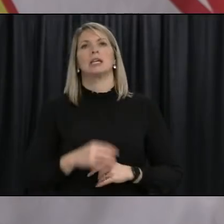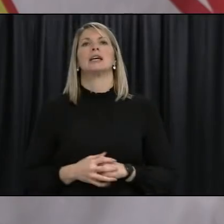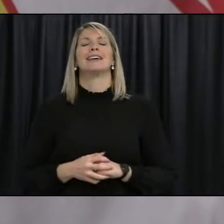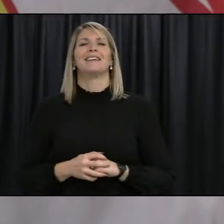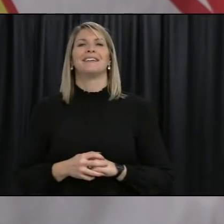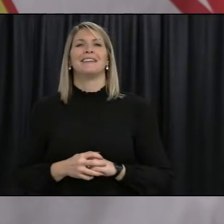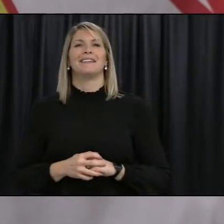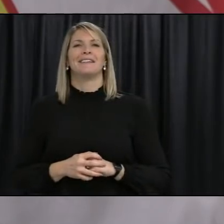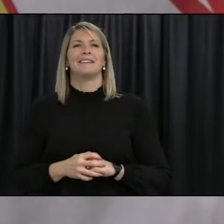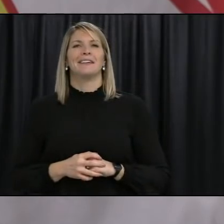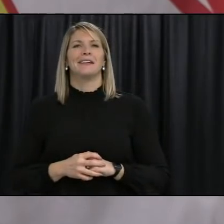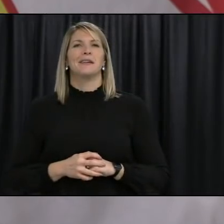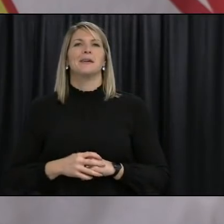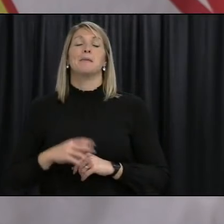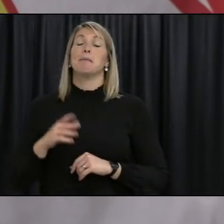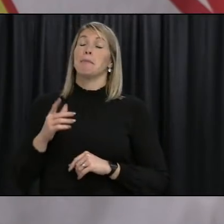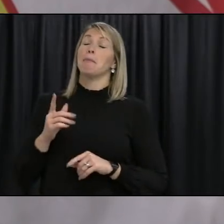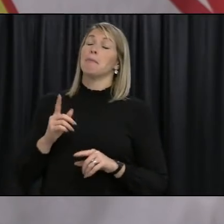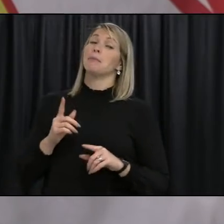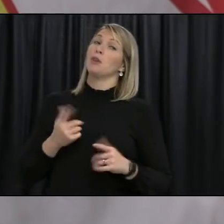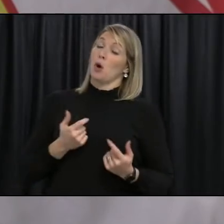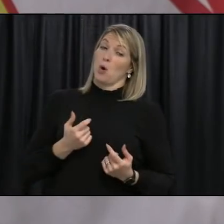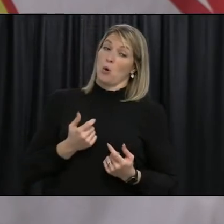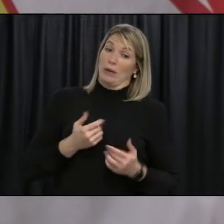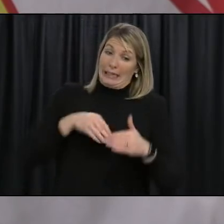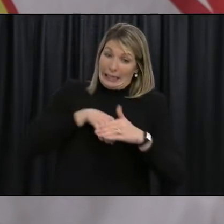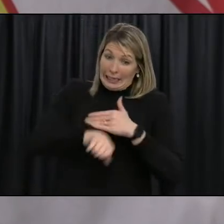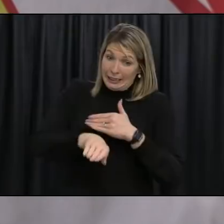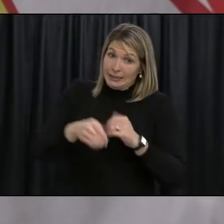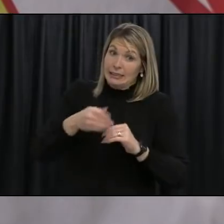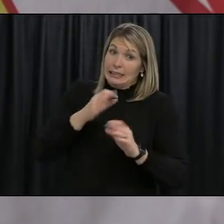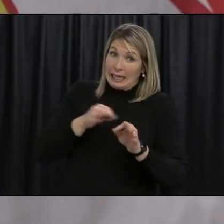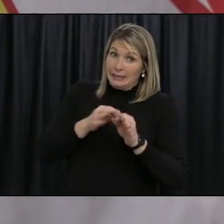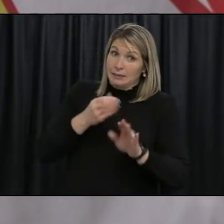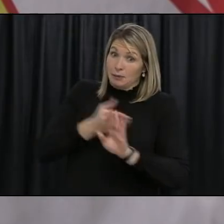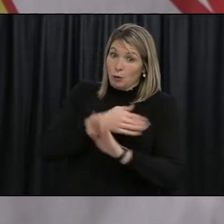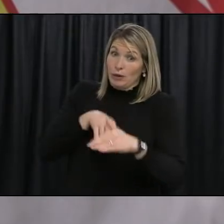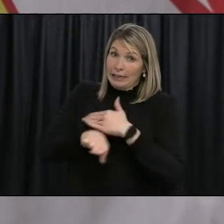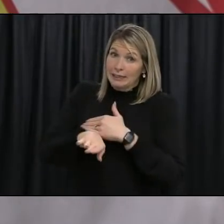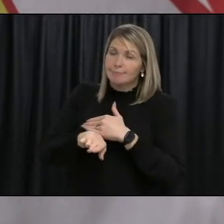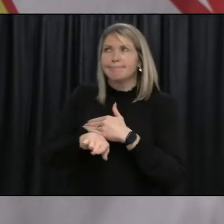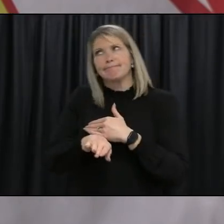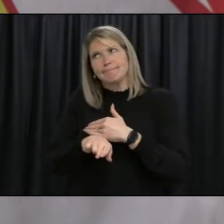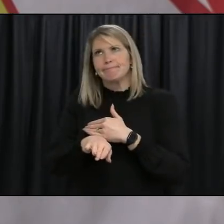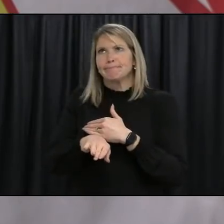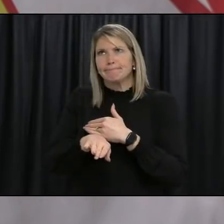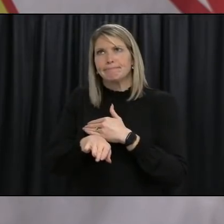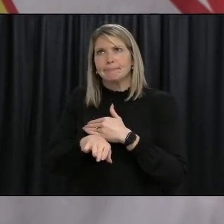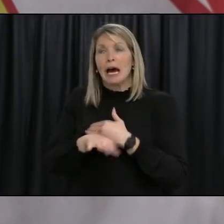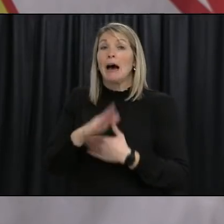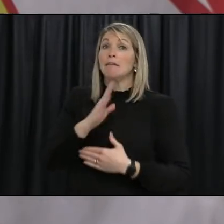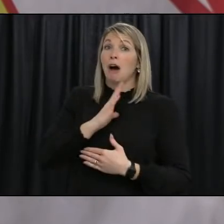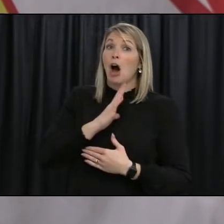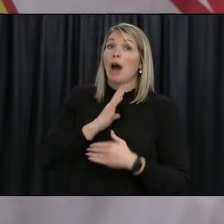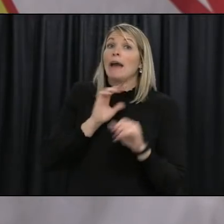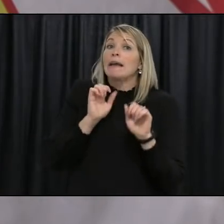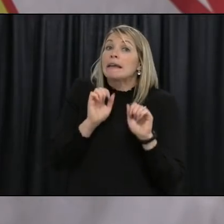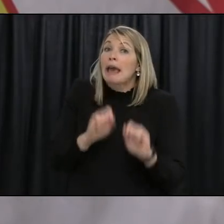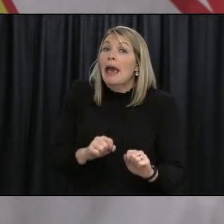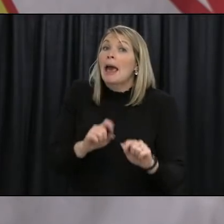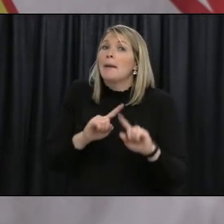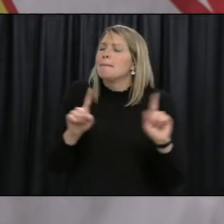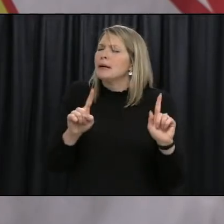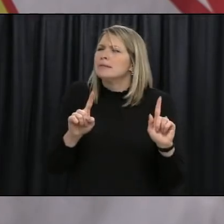So we do want to make sure that any policy we bring in with regard to testing is